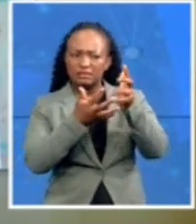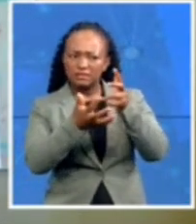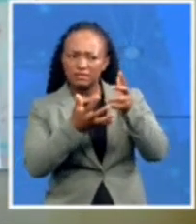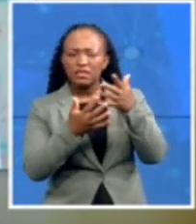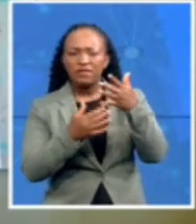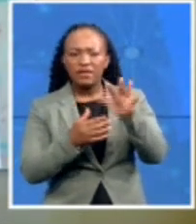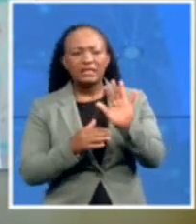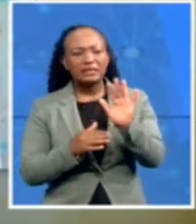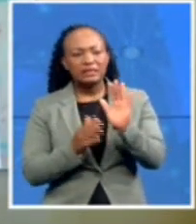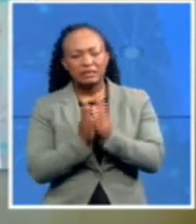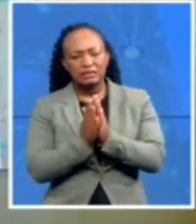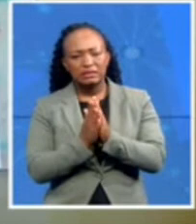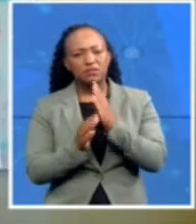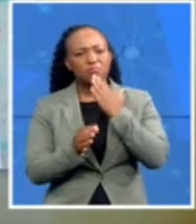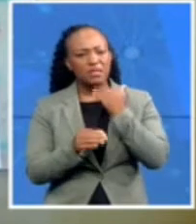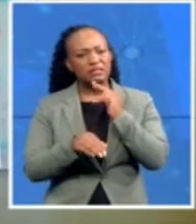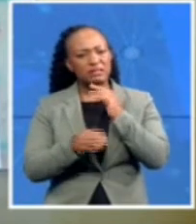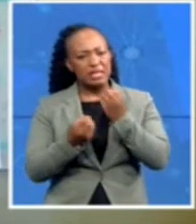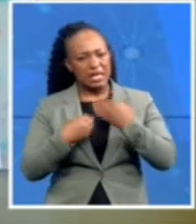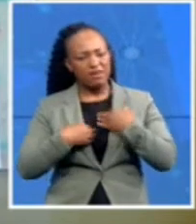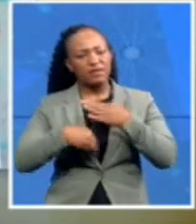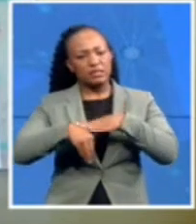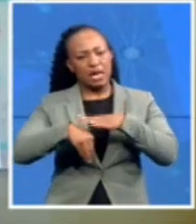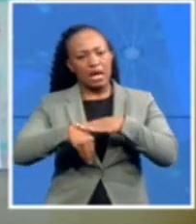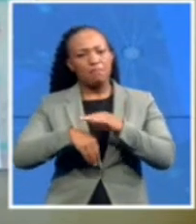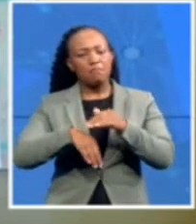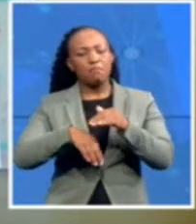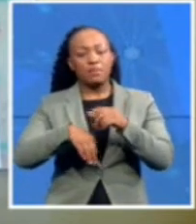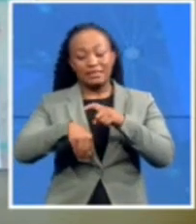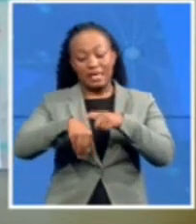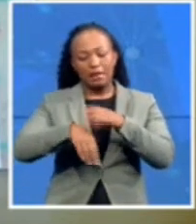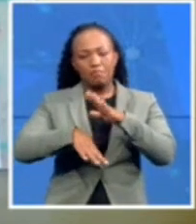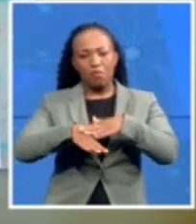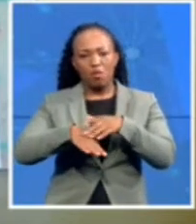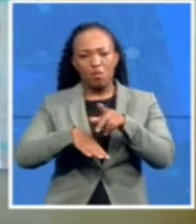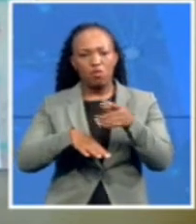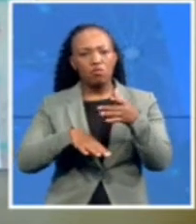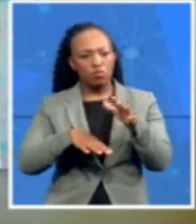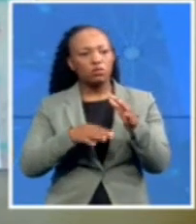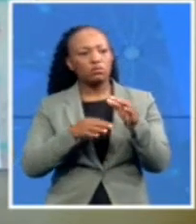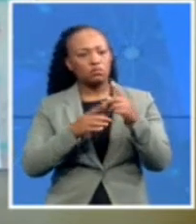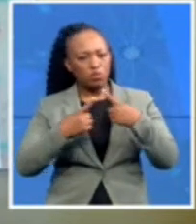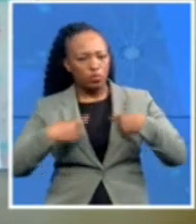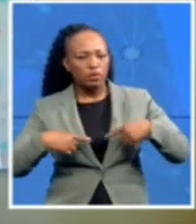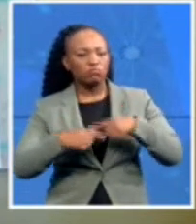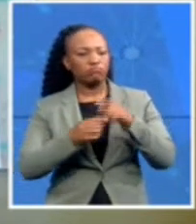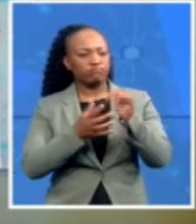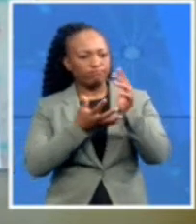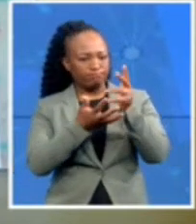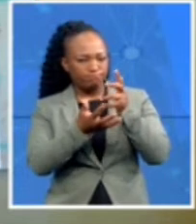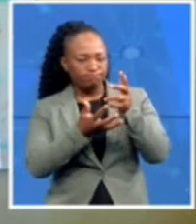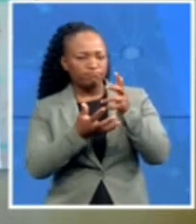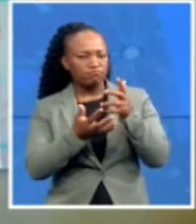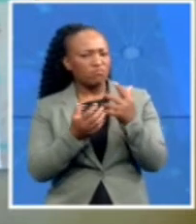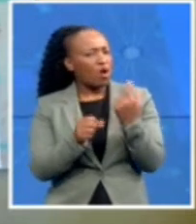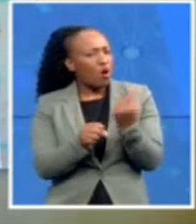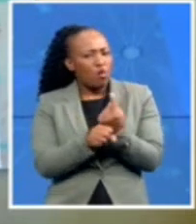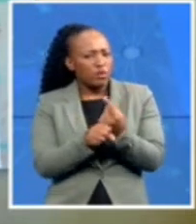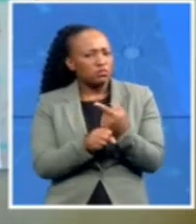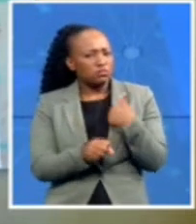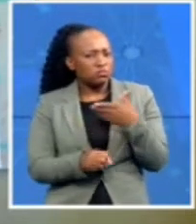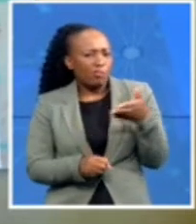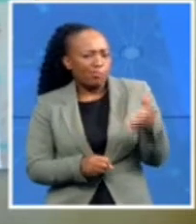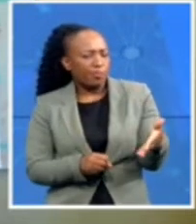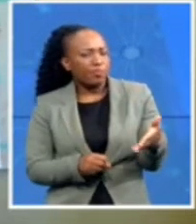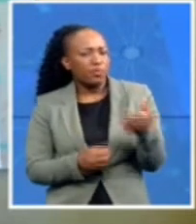part in those engagements, and we are always on hand to assist. Just again, on the teams